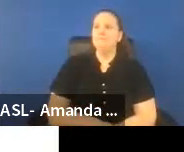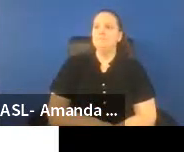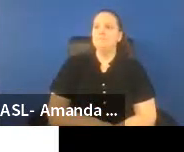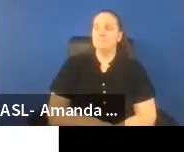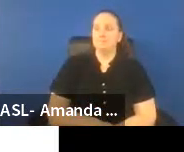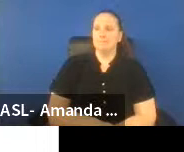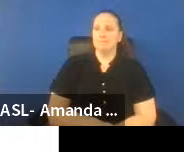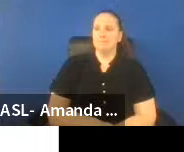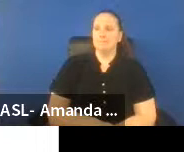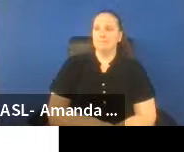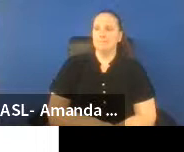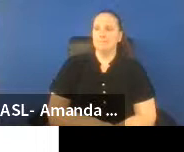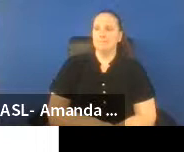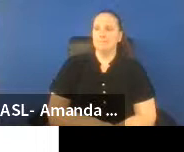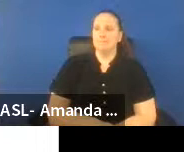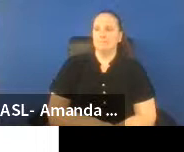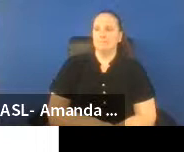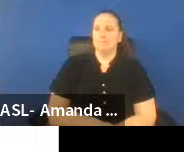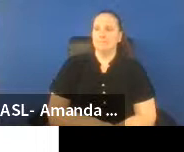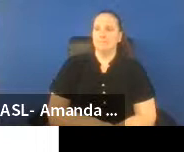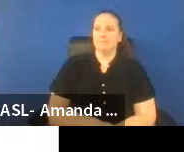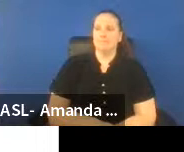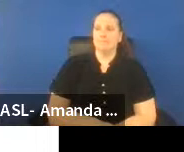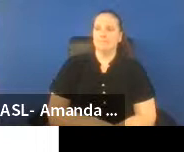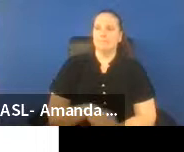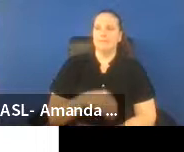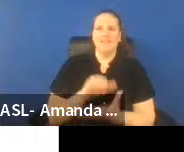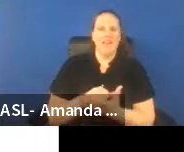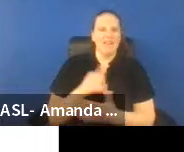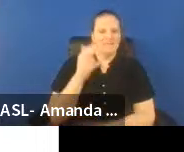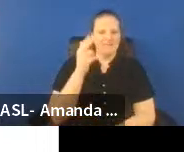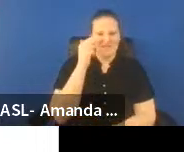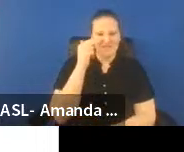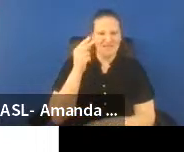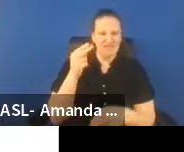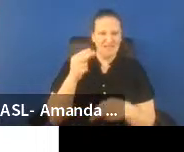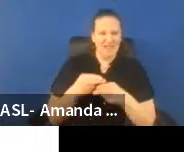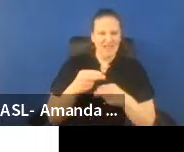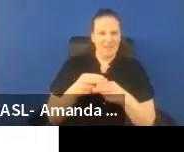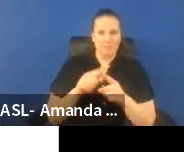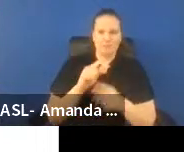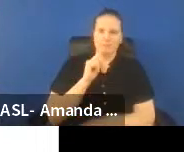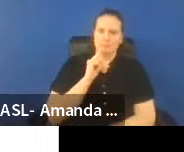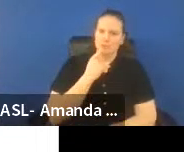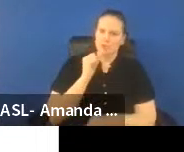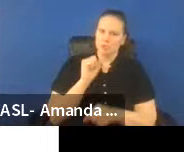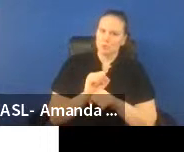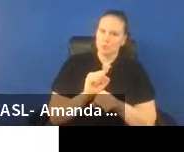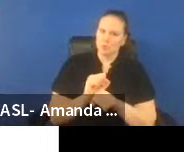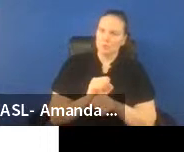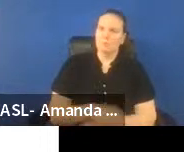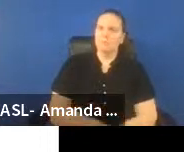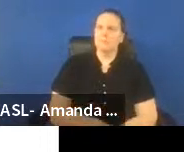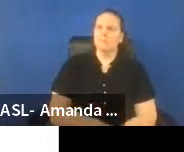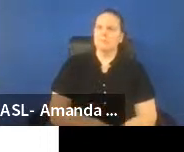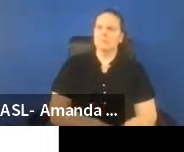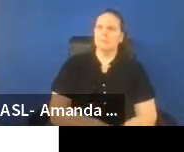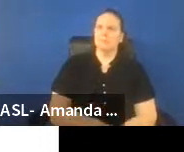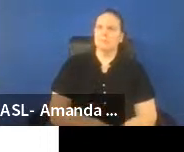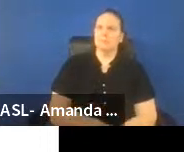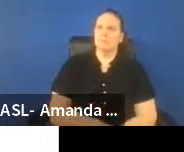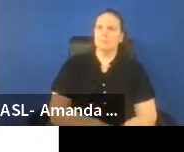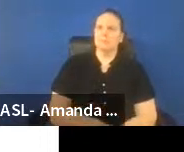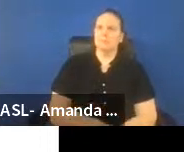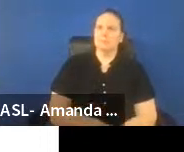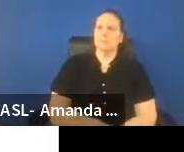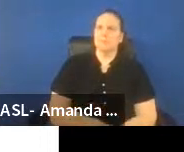slogan tagline is that it's a funny name, but it's serious work. So at the Ombudsman's